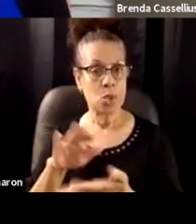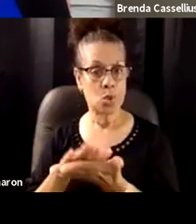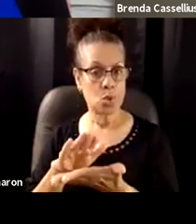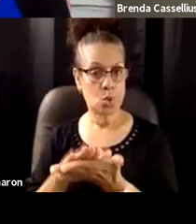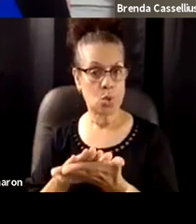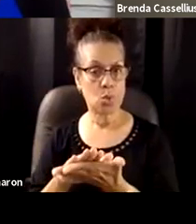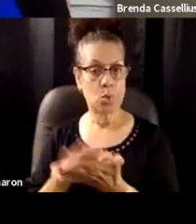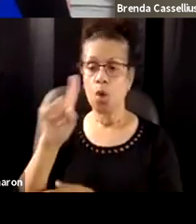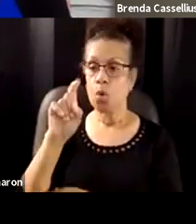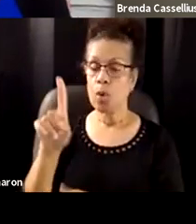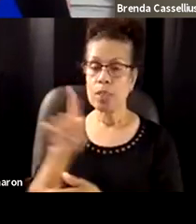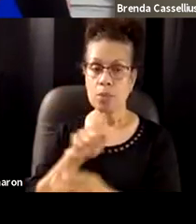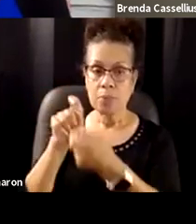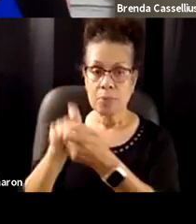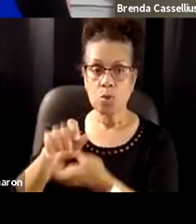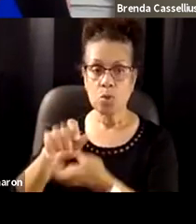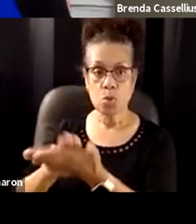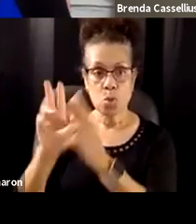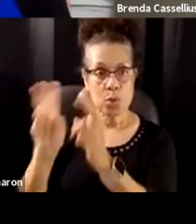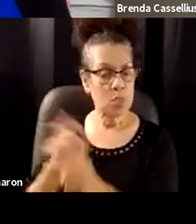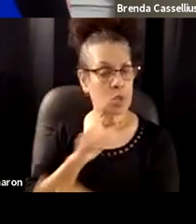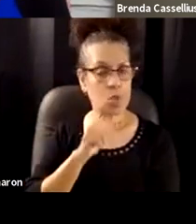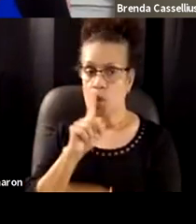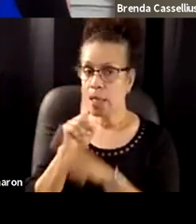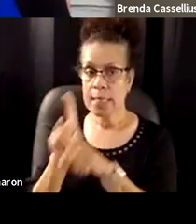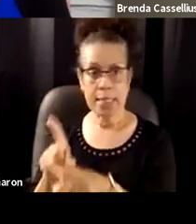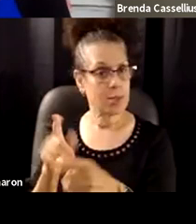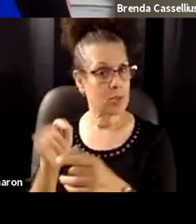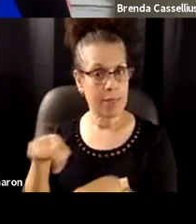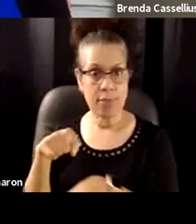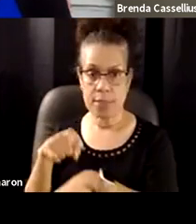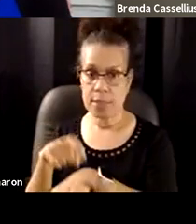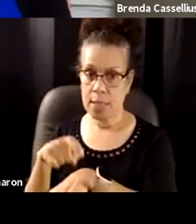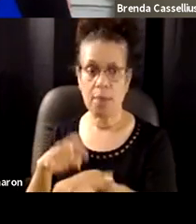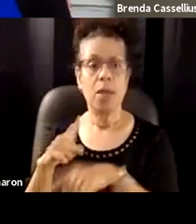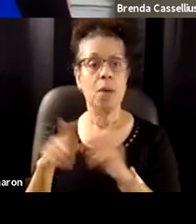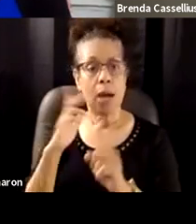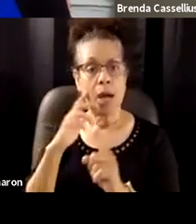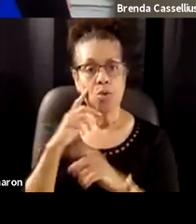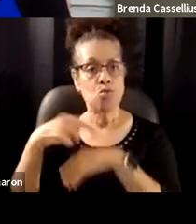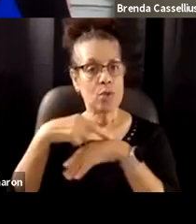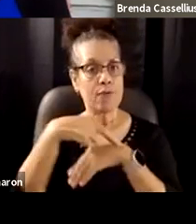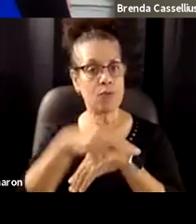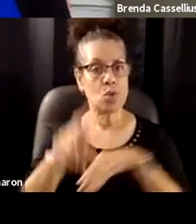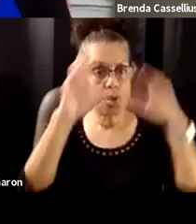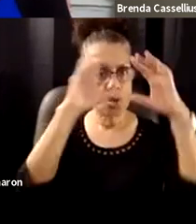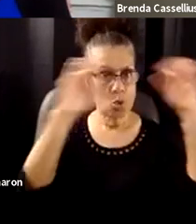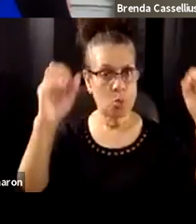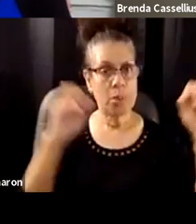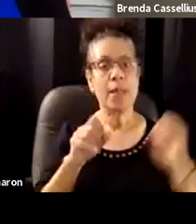questions on specific school matters are not answered at this time but are referred to the superintendent for later